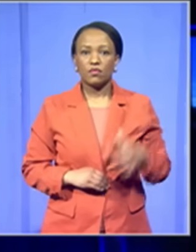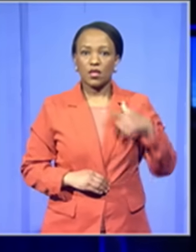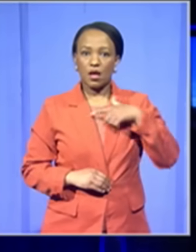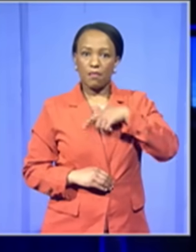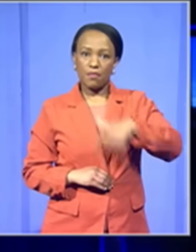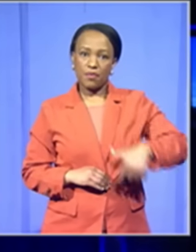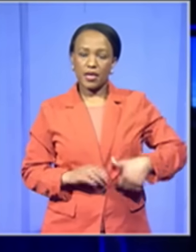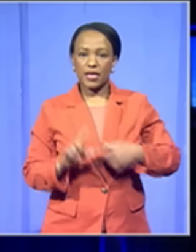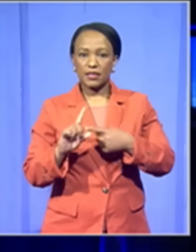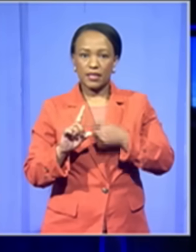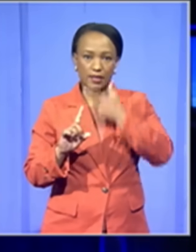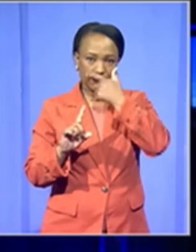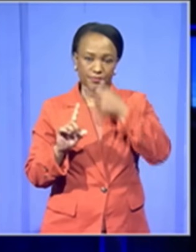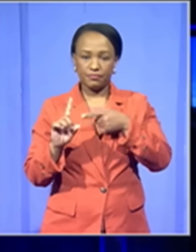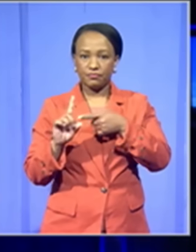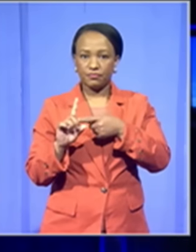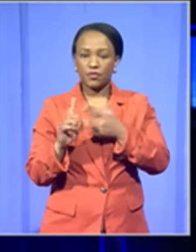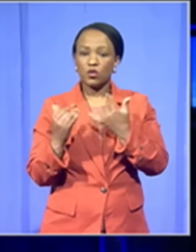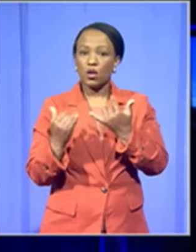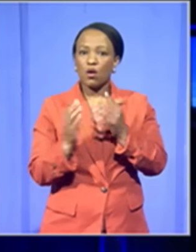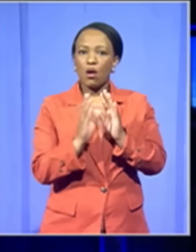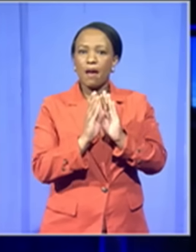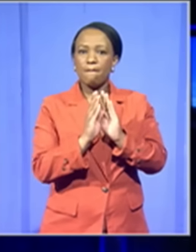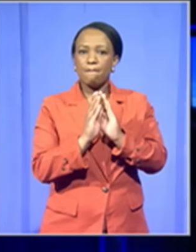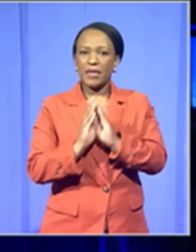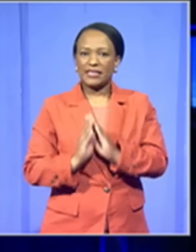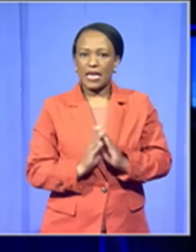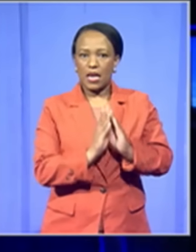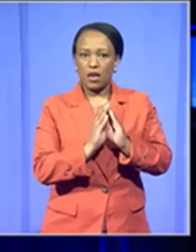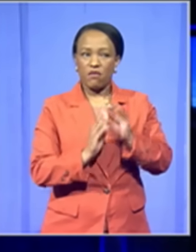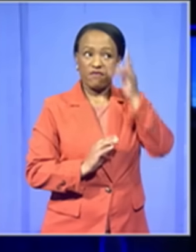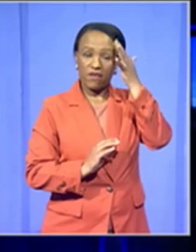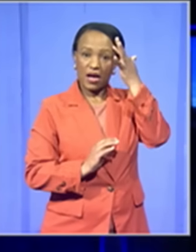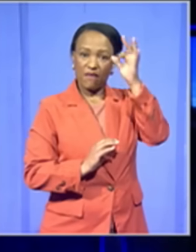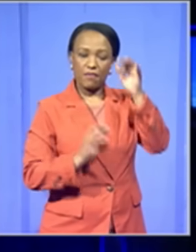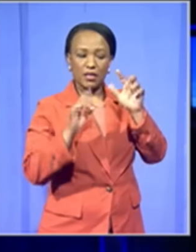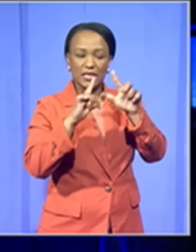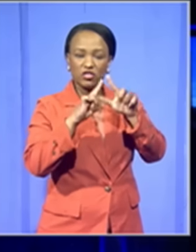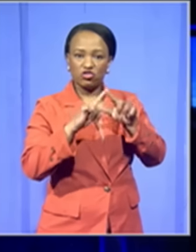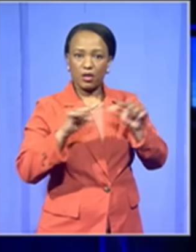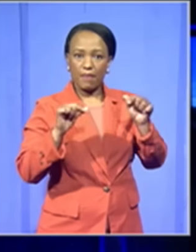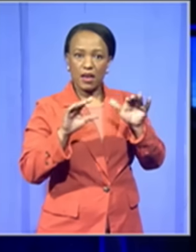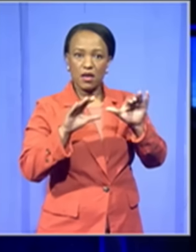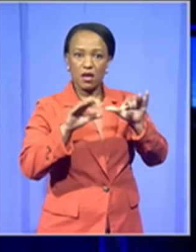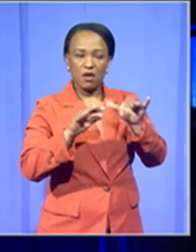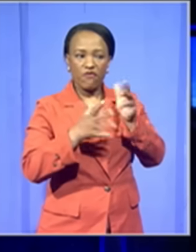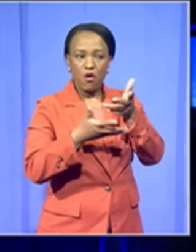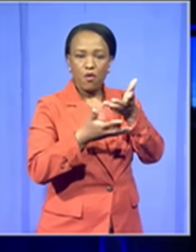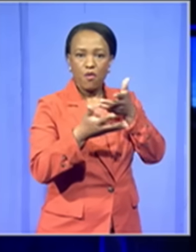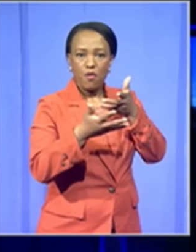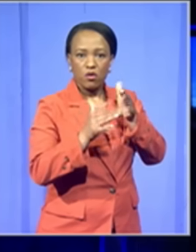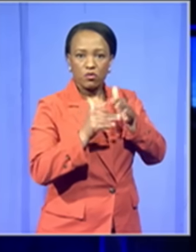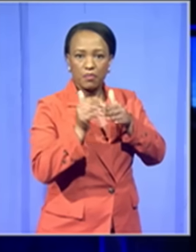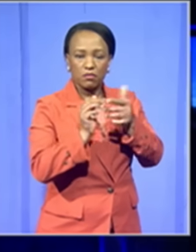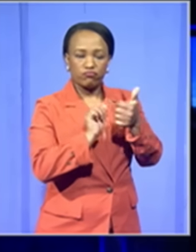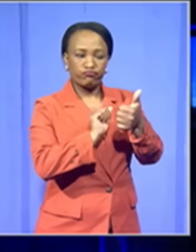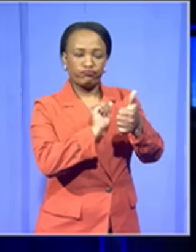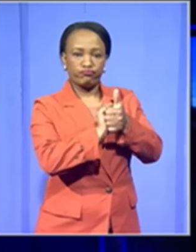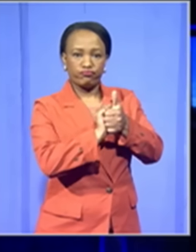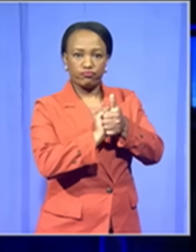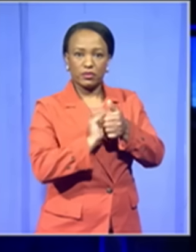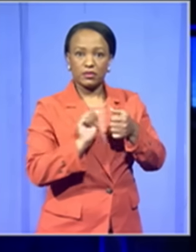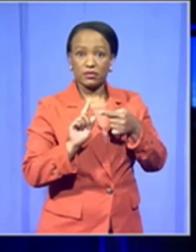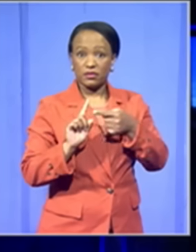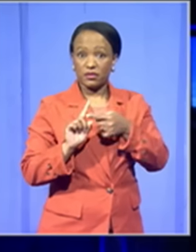Mopresidente Cyril Ramaphosa o tla tshwara ditherisano le mmuso wa Japan ho matlafatsa maqhama a kgwebisano le ya botsetedi. Ramaphosa ke karolo ya